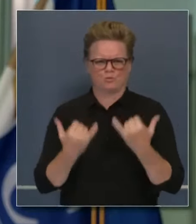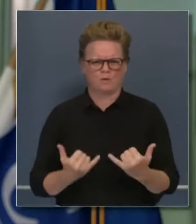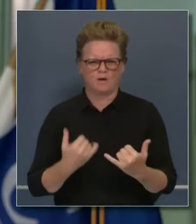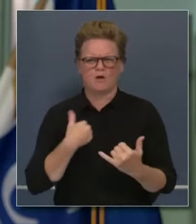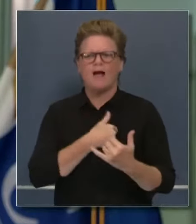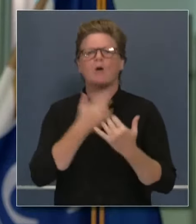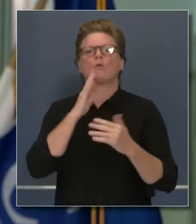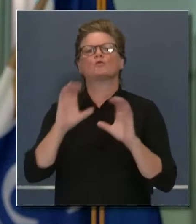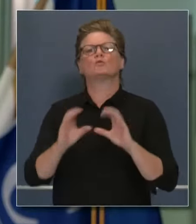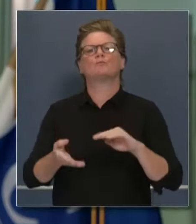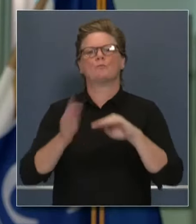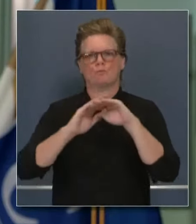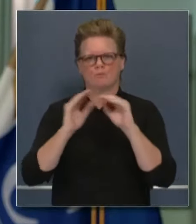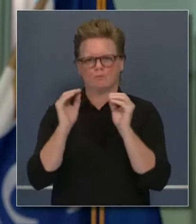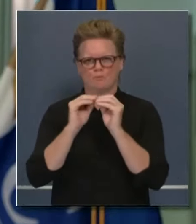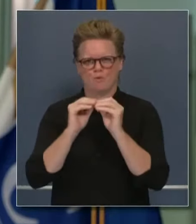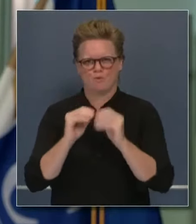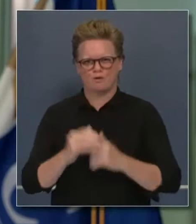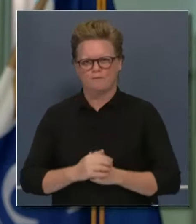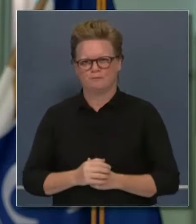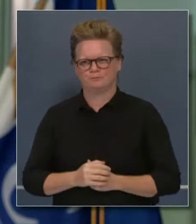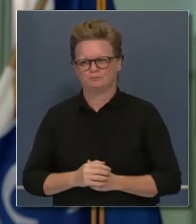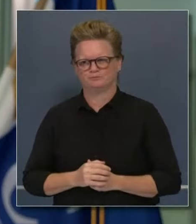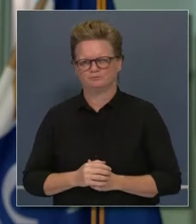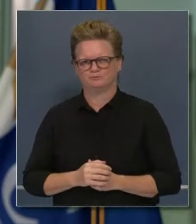Alexi Kosef, SF Chronicle.